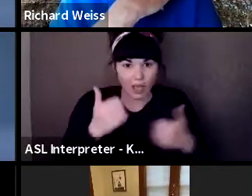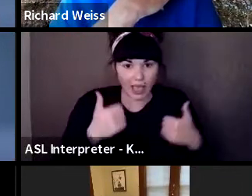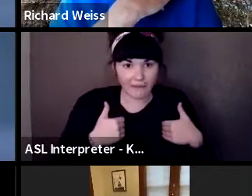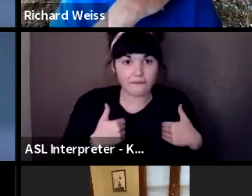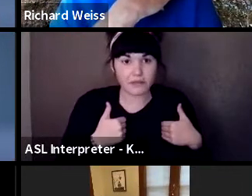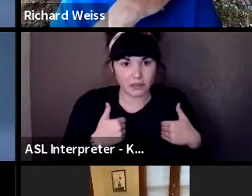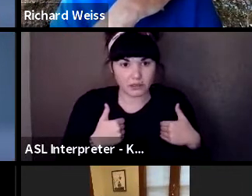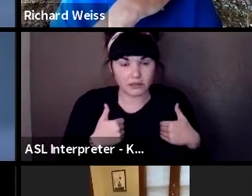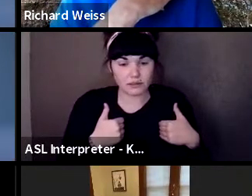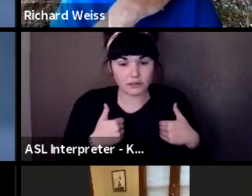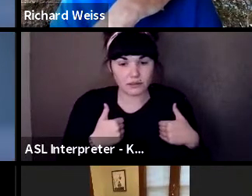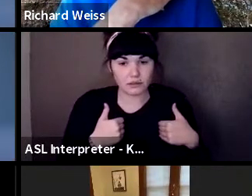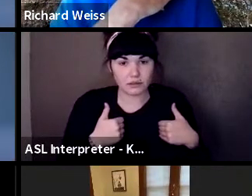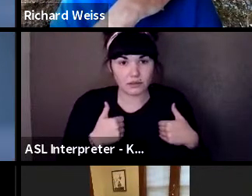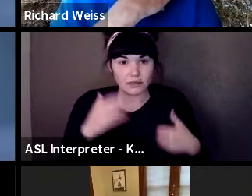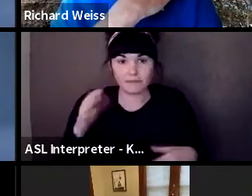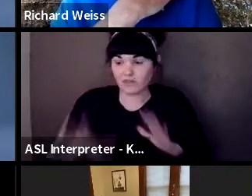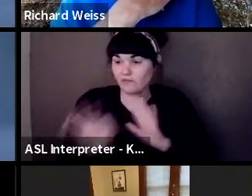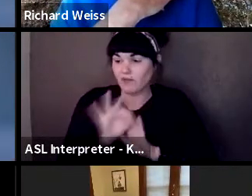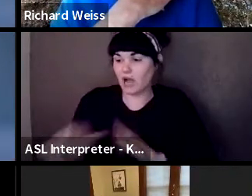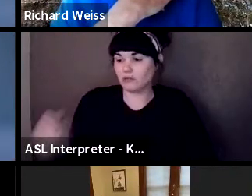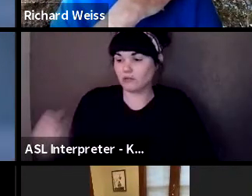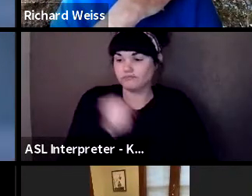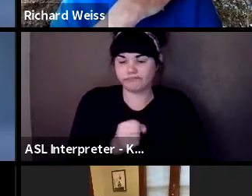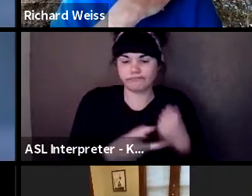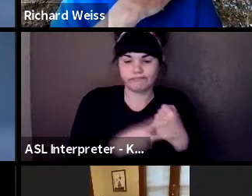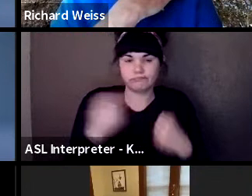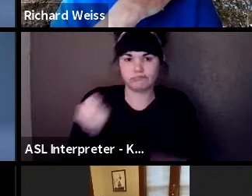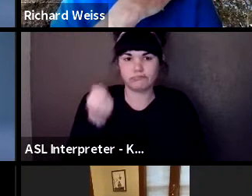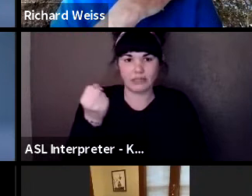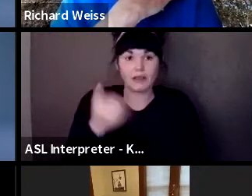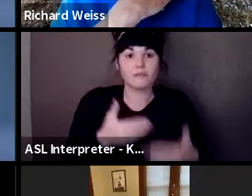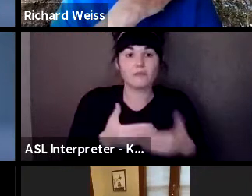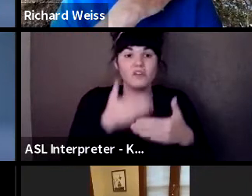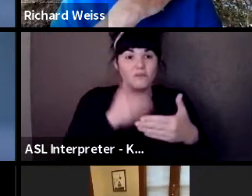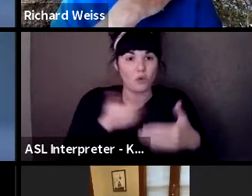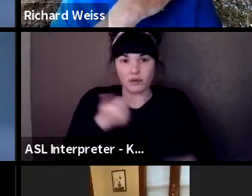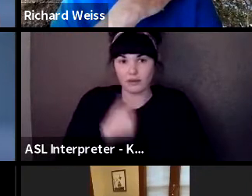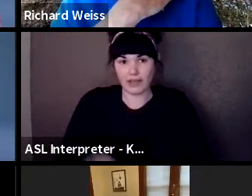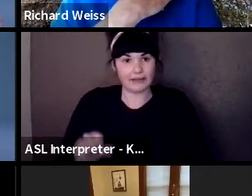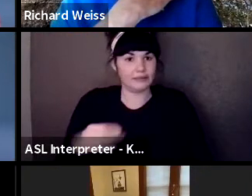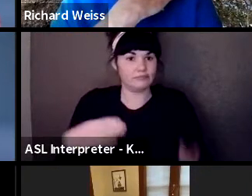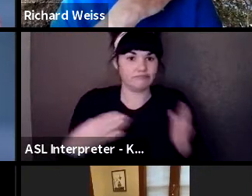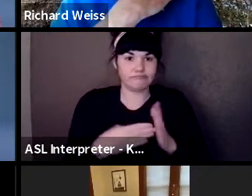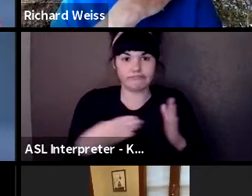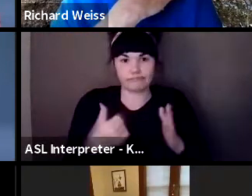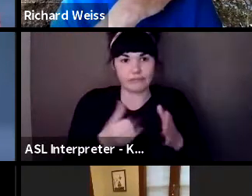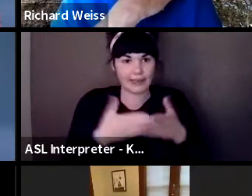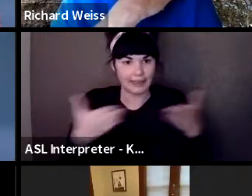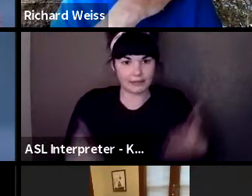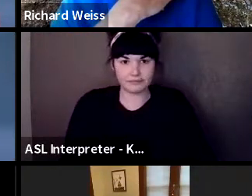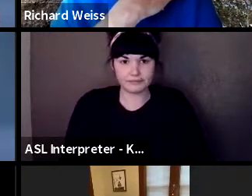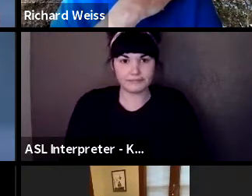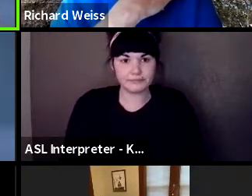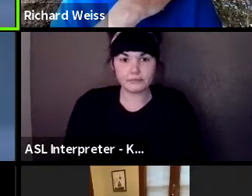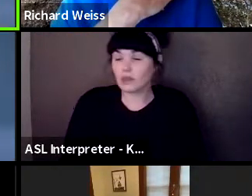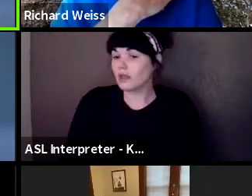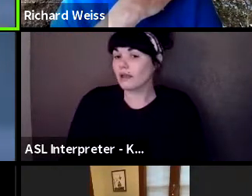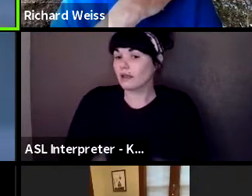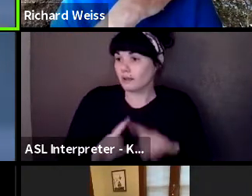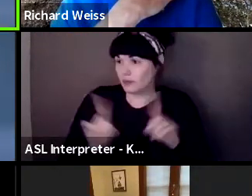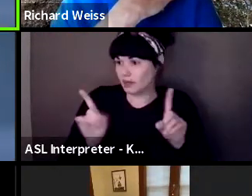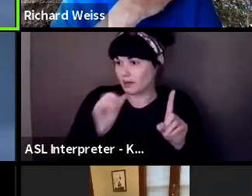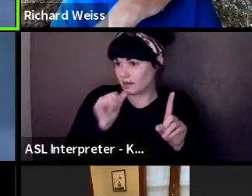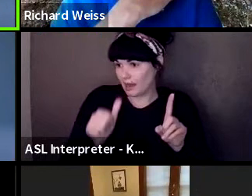of the legal challenges being filed or other matters. Okay, it's not somebody we would use during the process